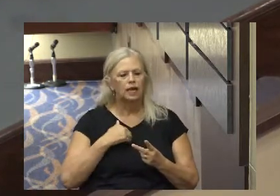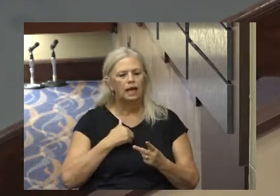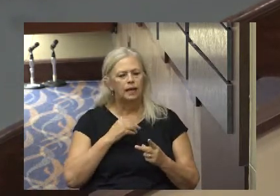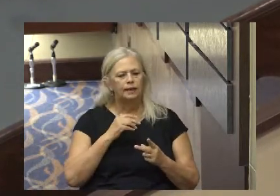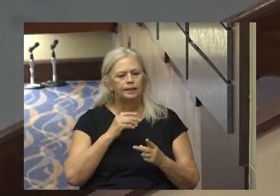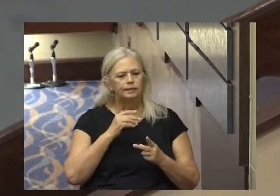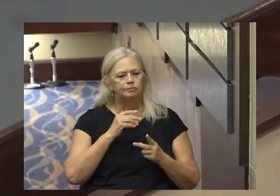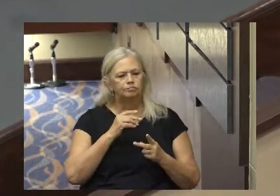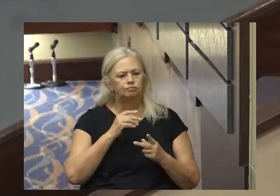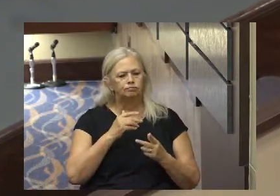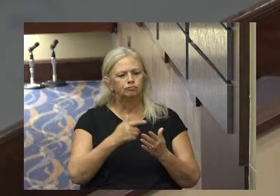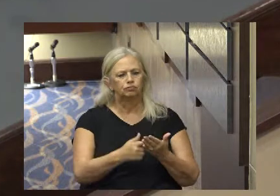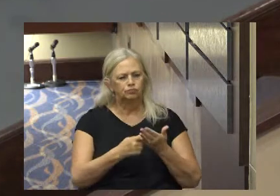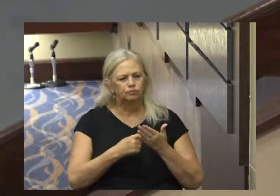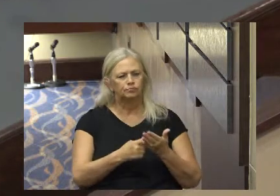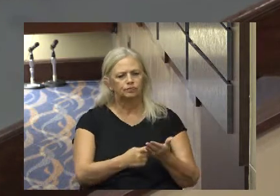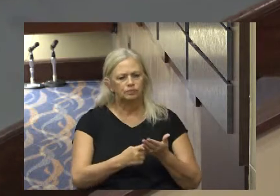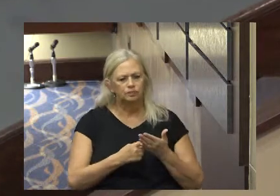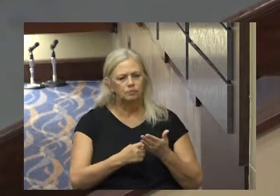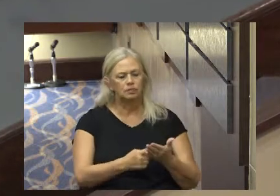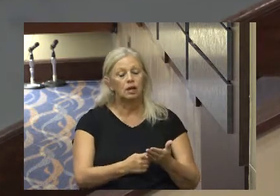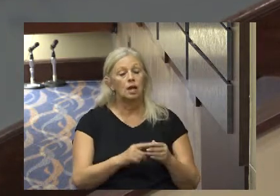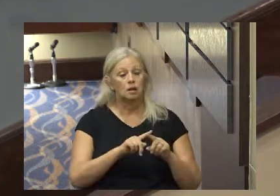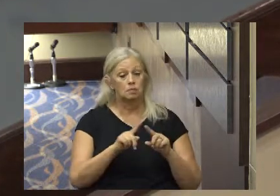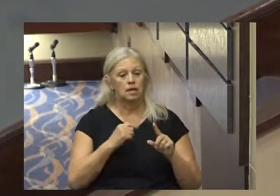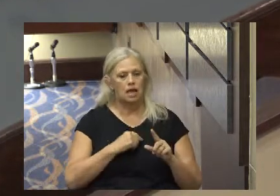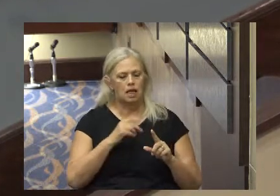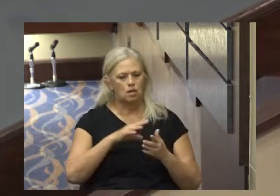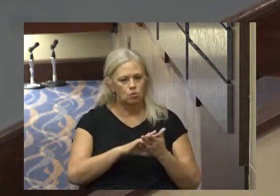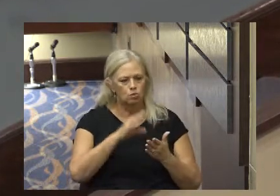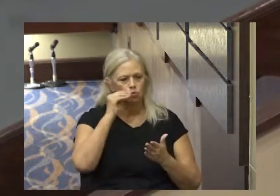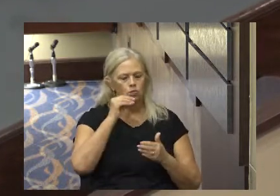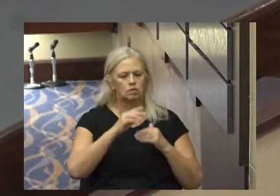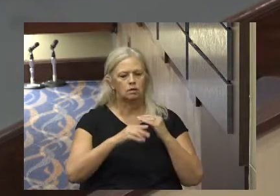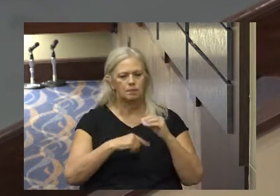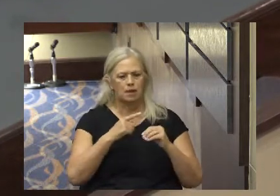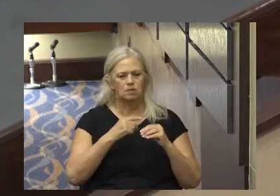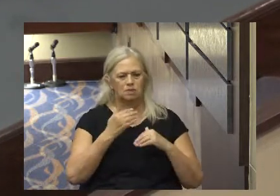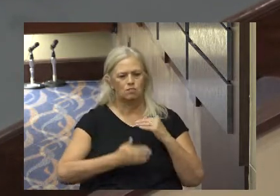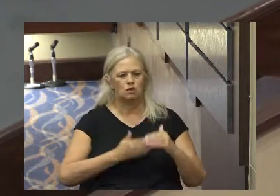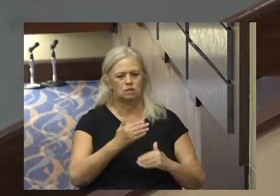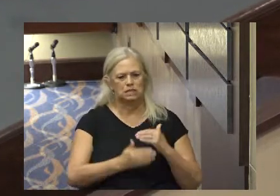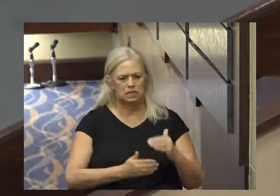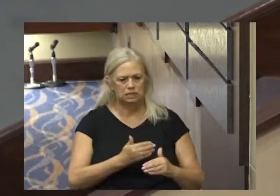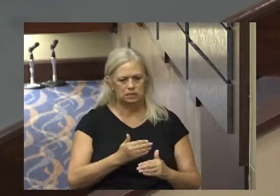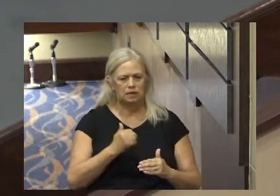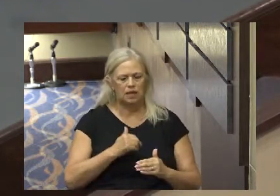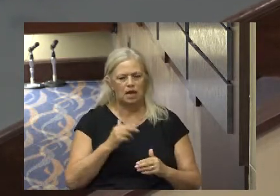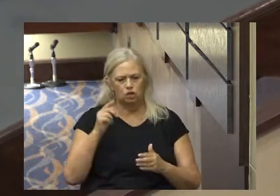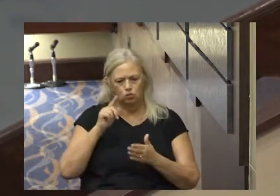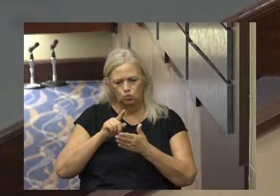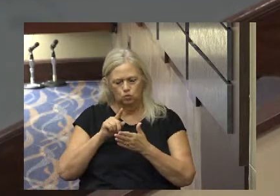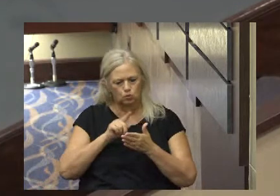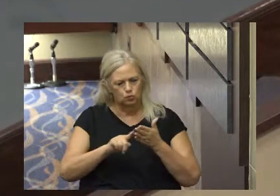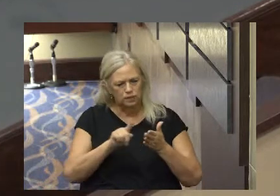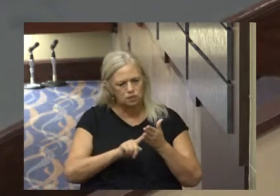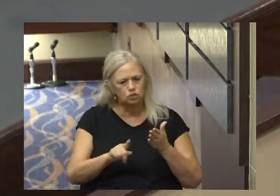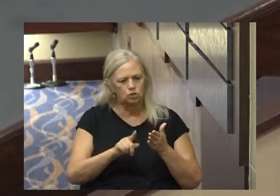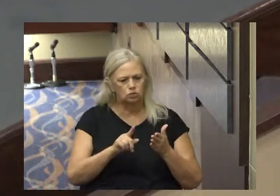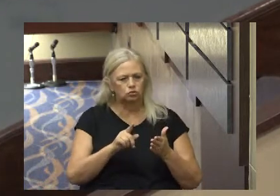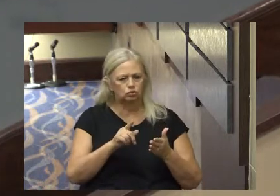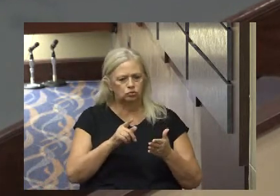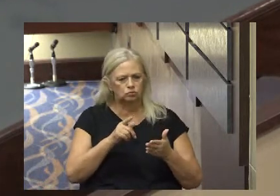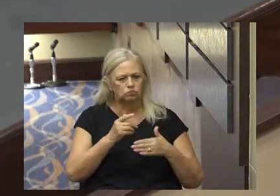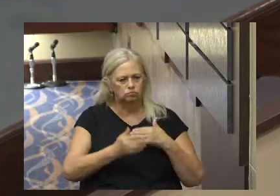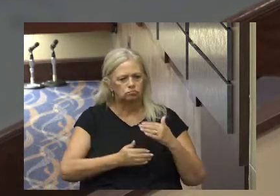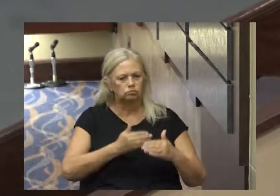about it, but as I learned about the process, it became clear that the research phase had been continuing diligently. We